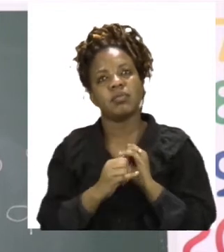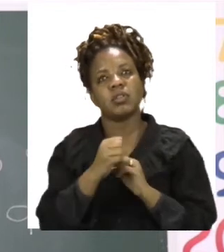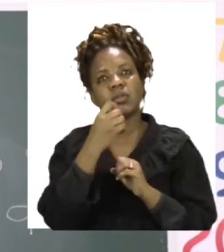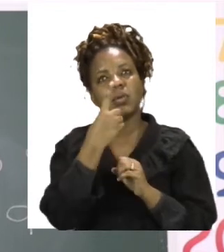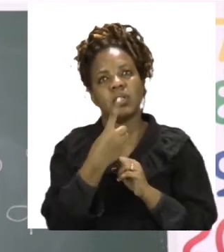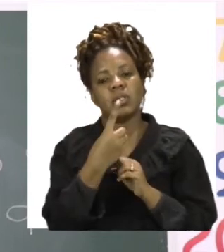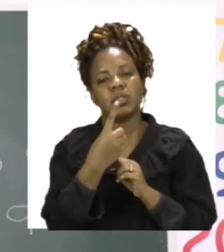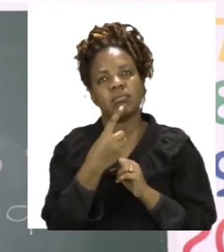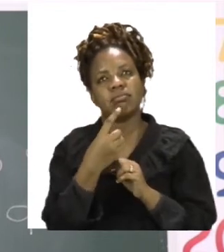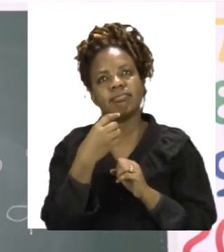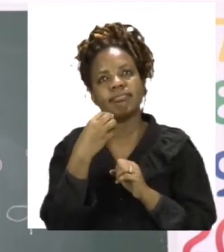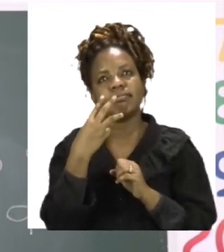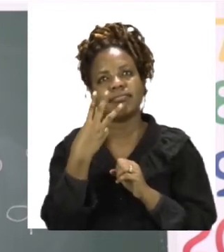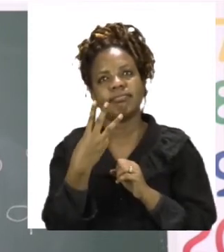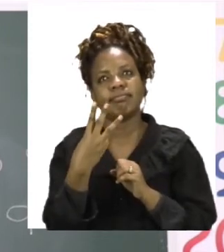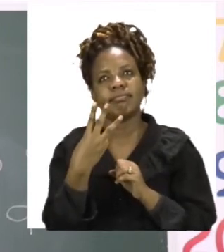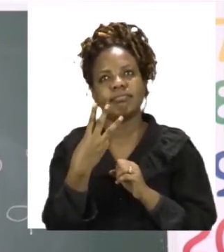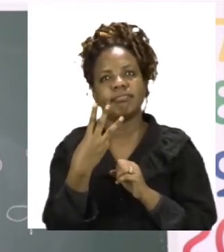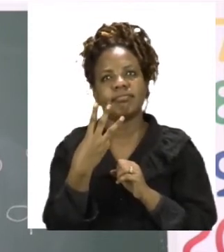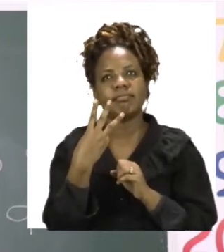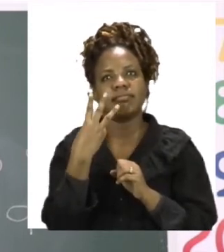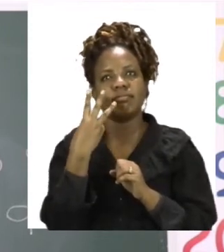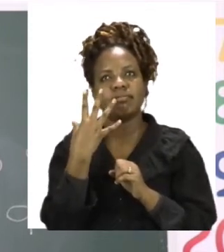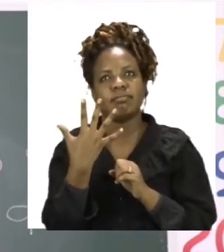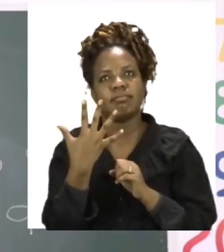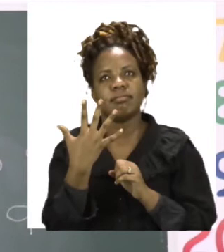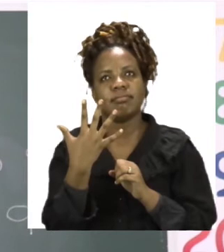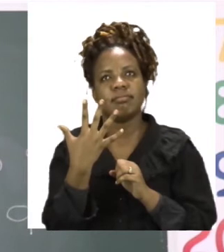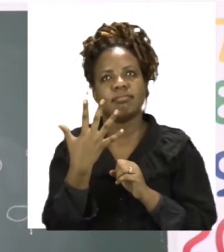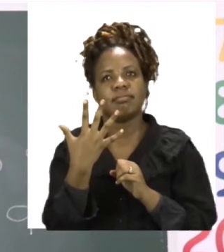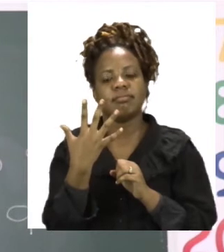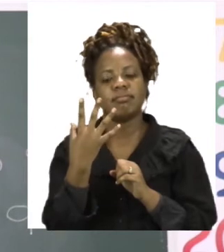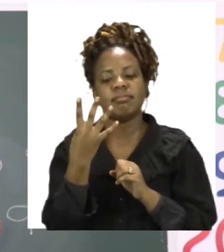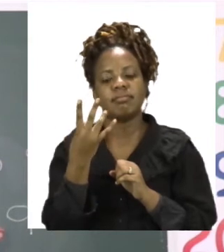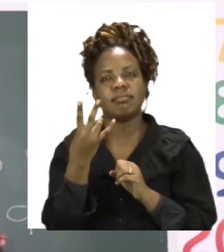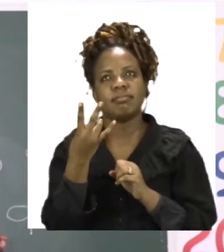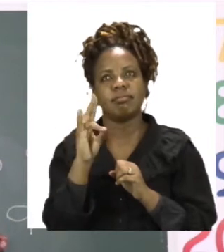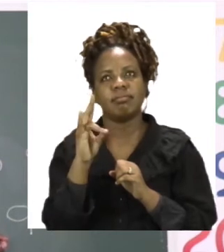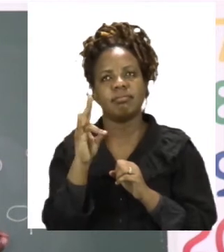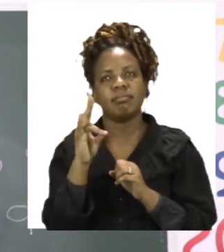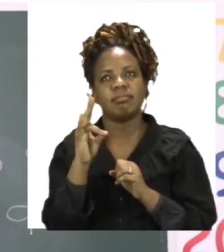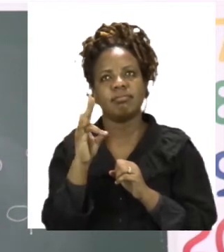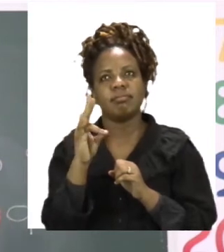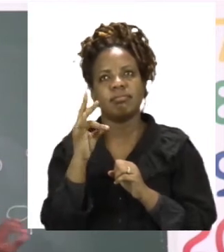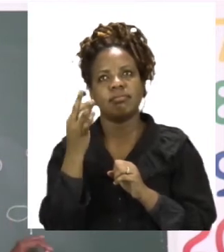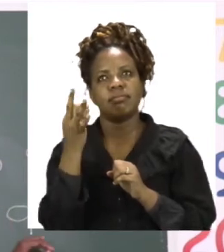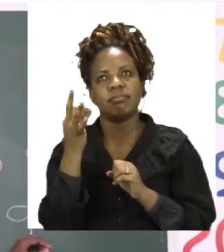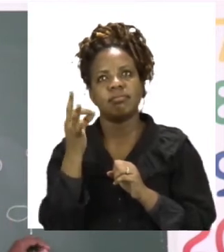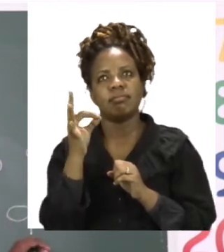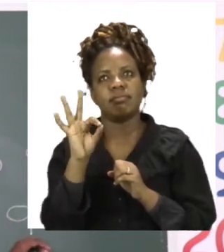1, 3, or 5, or 7,